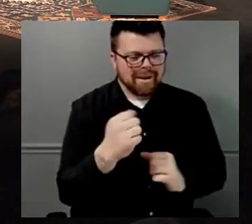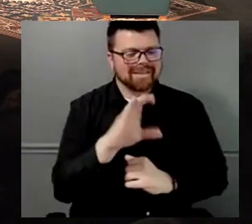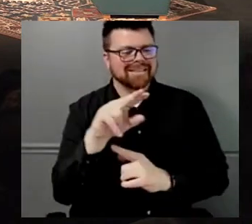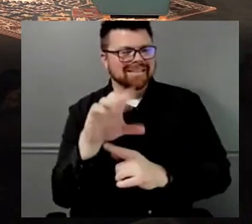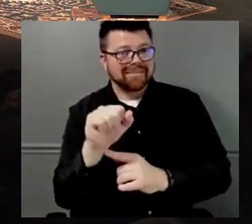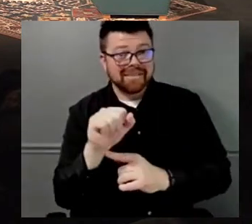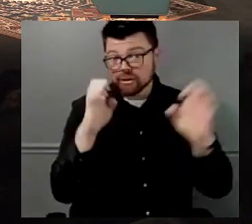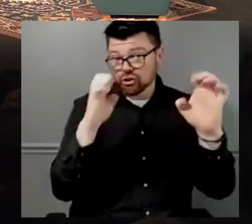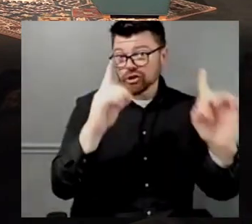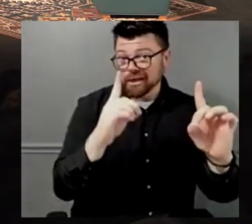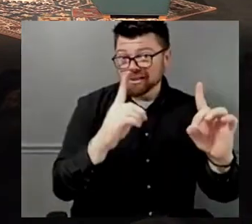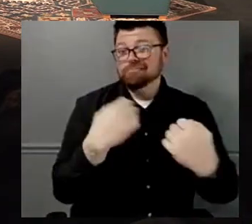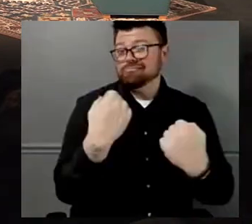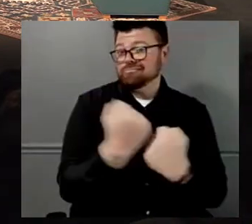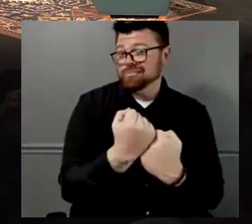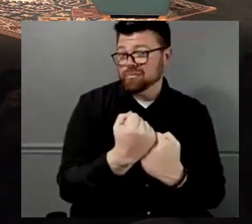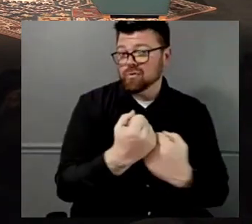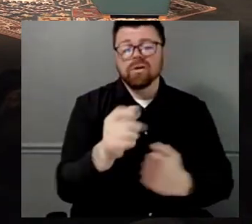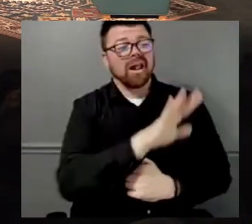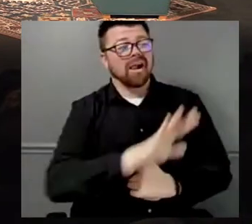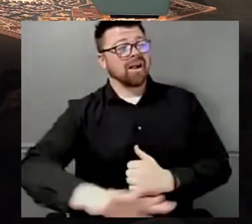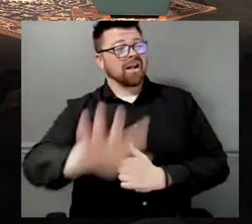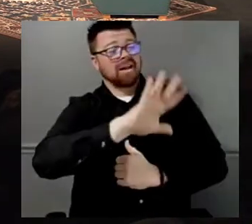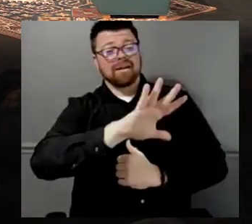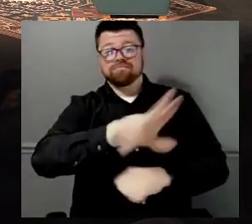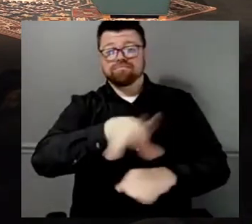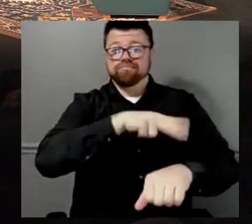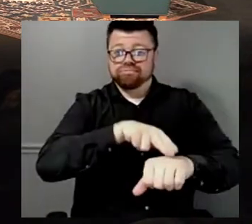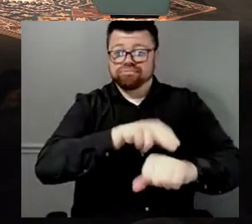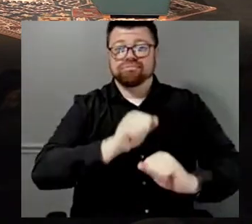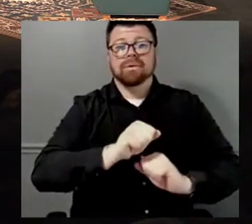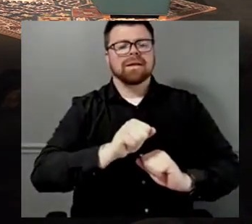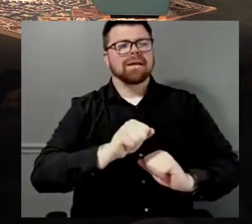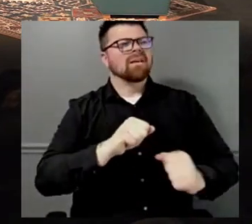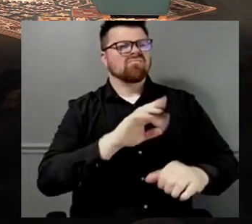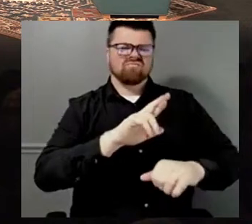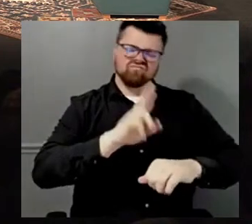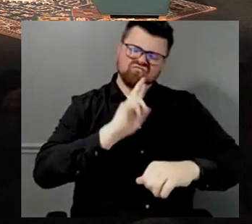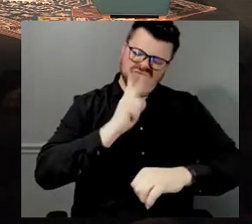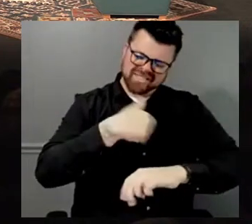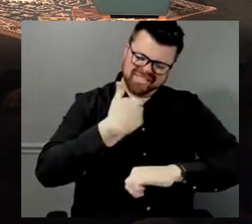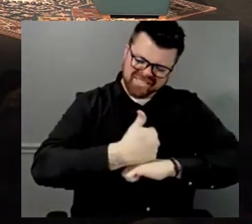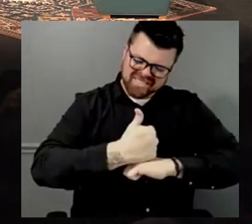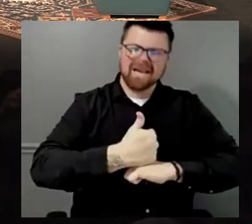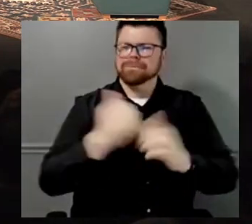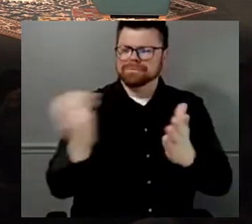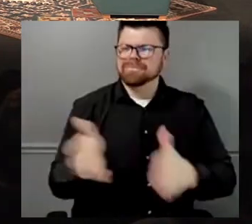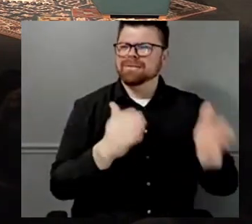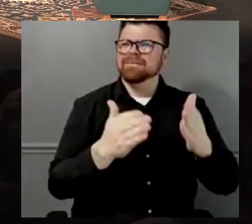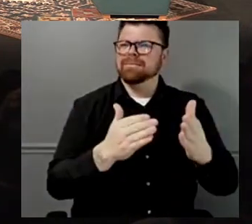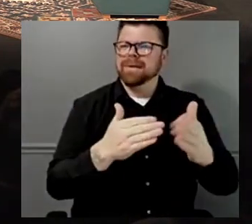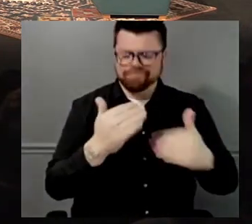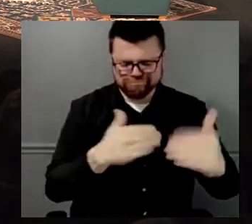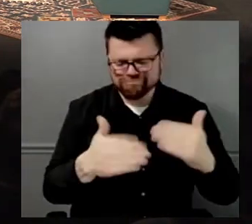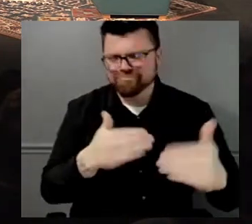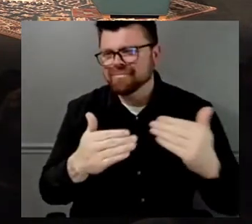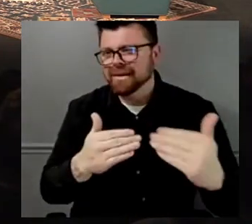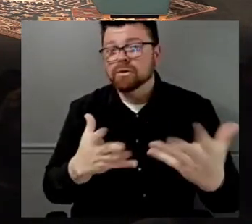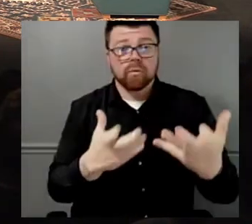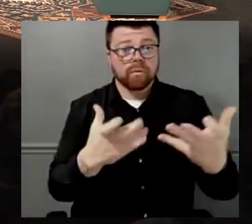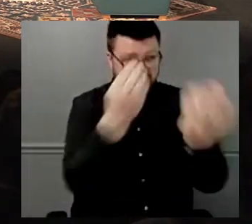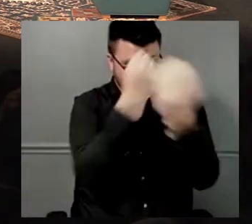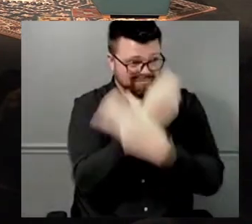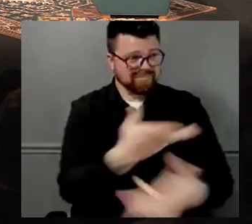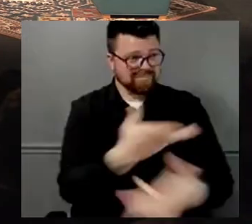forward across the country and really create a roadmap for how that would work. So I want to thank, or I want to acknowledge